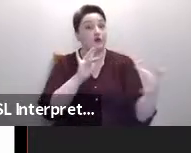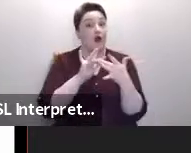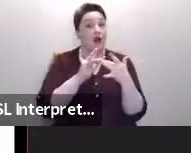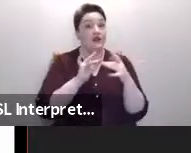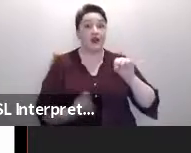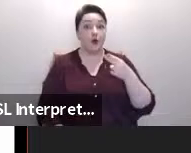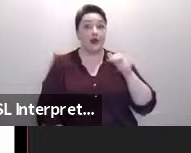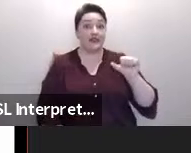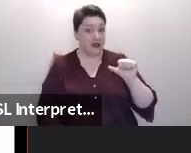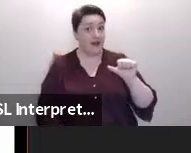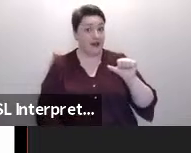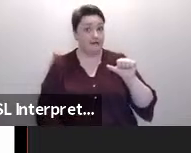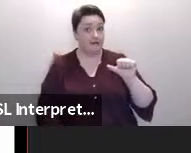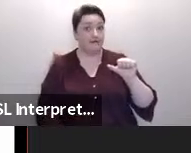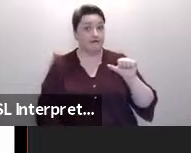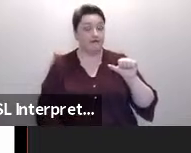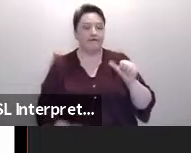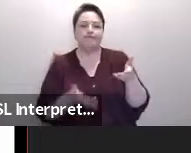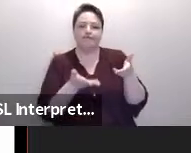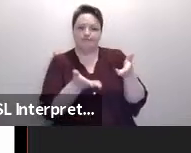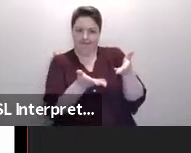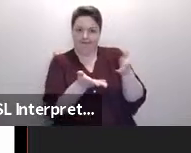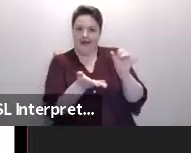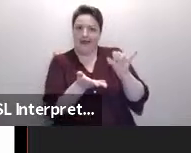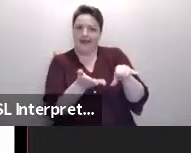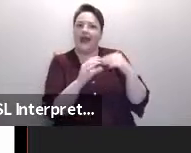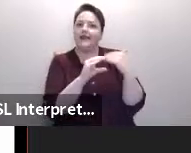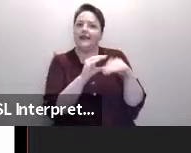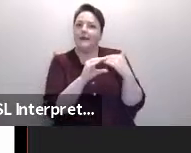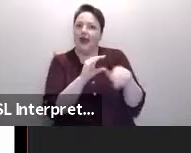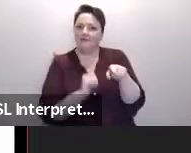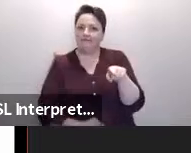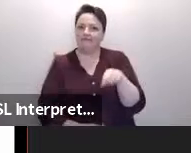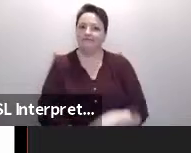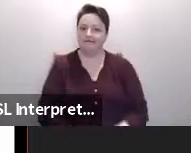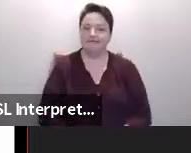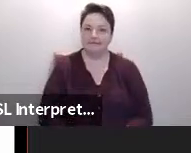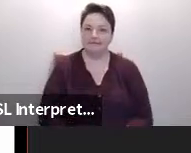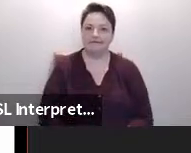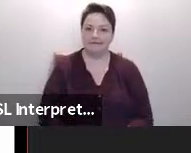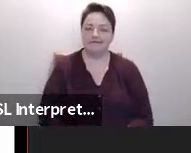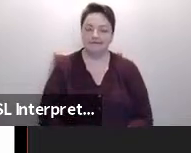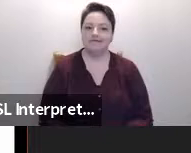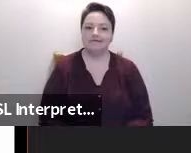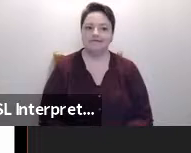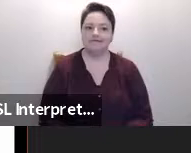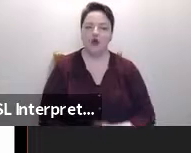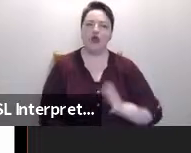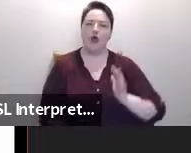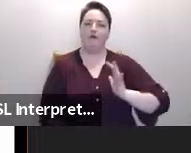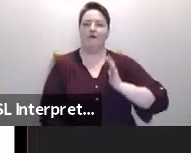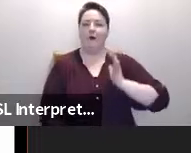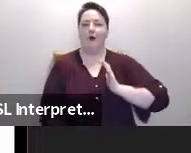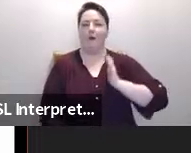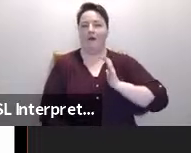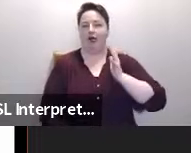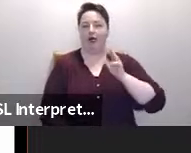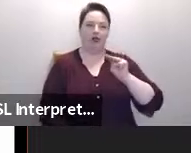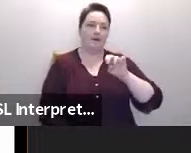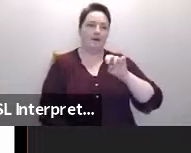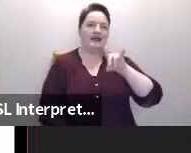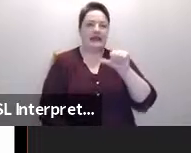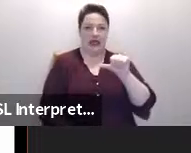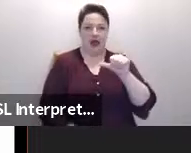OHA, and there is the email through which the formalized process goes by.